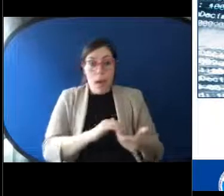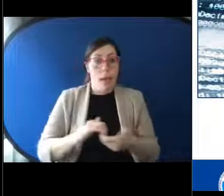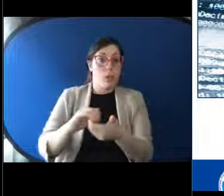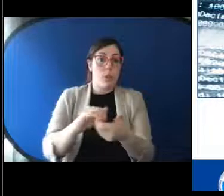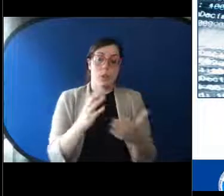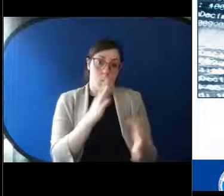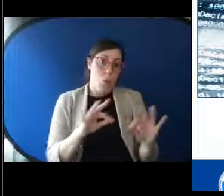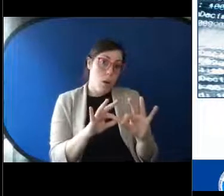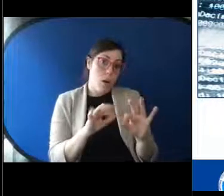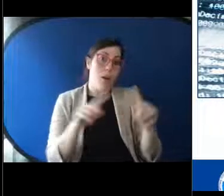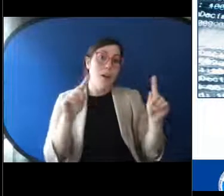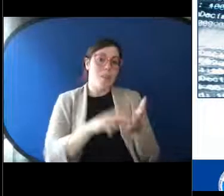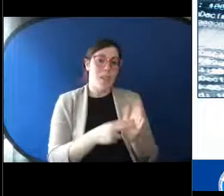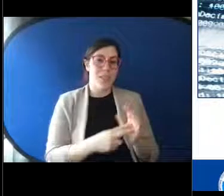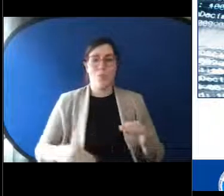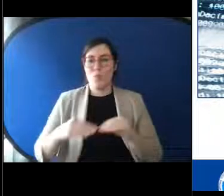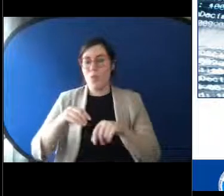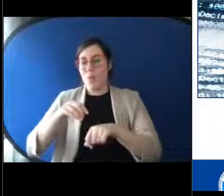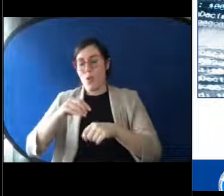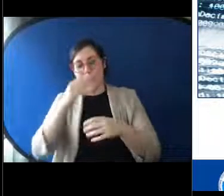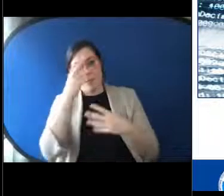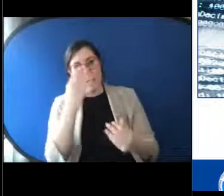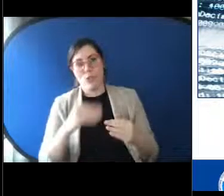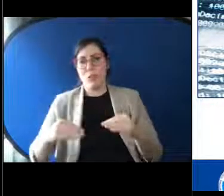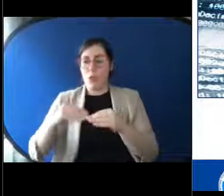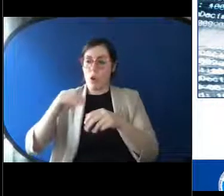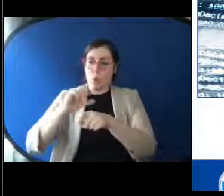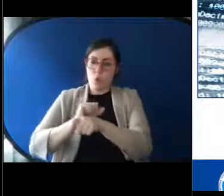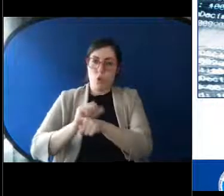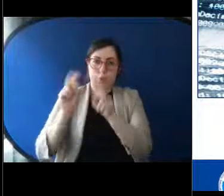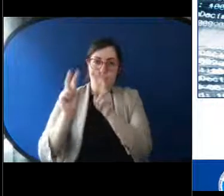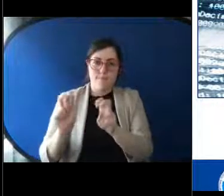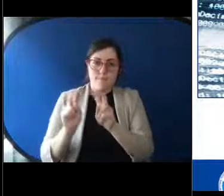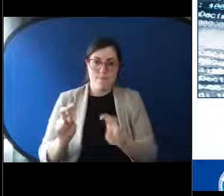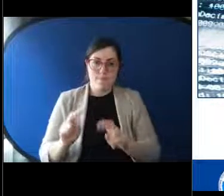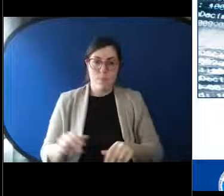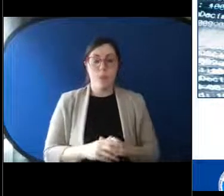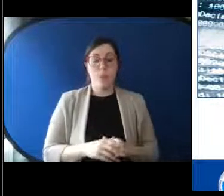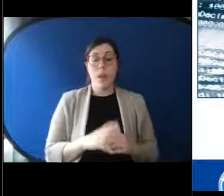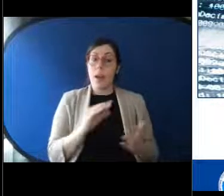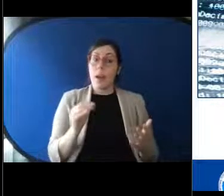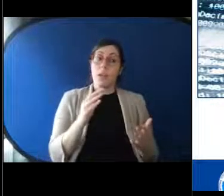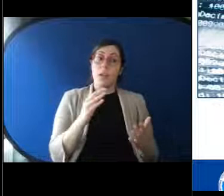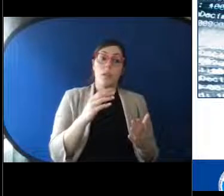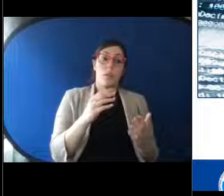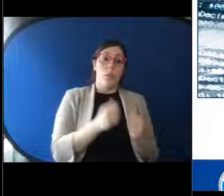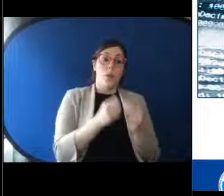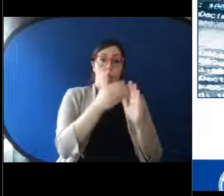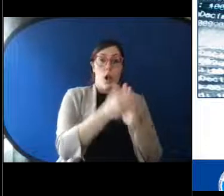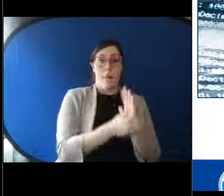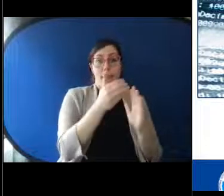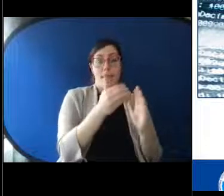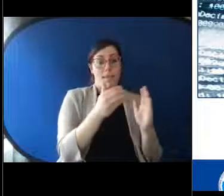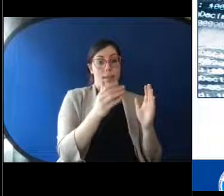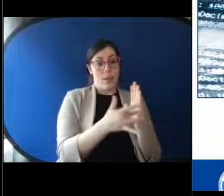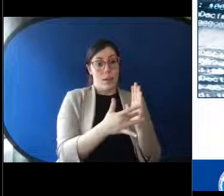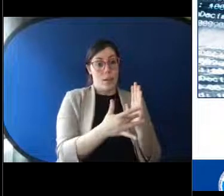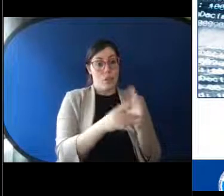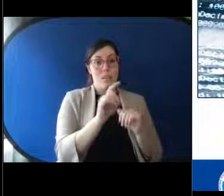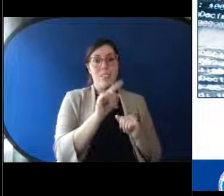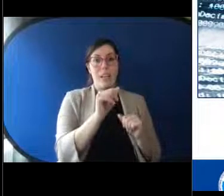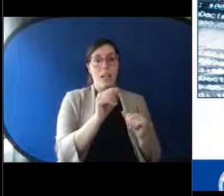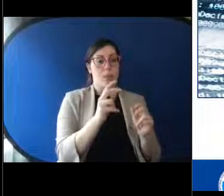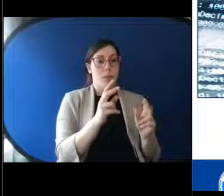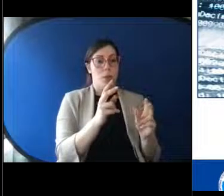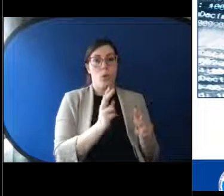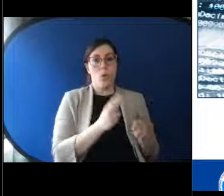but it just means more data. And plus, with the proliferation of autonomous technology, the data streams are picking up, and they're picking up fast.